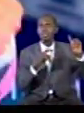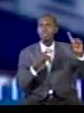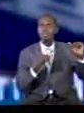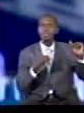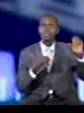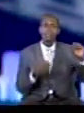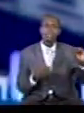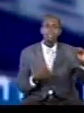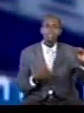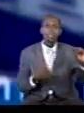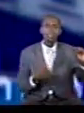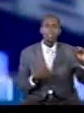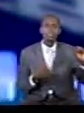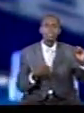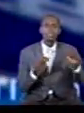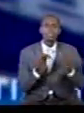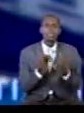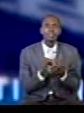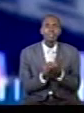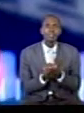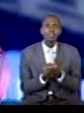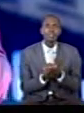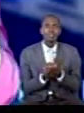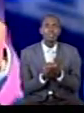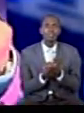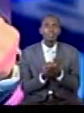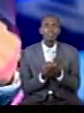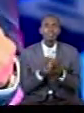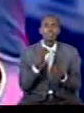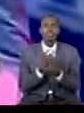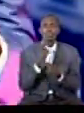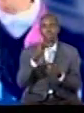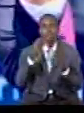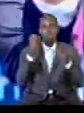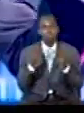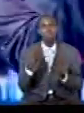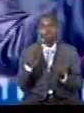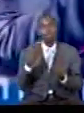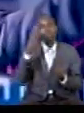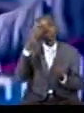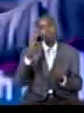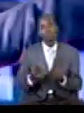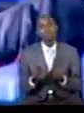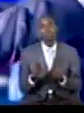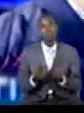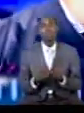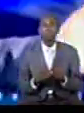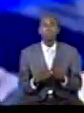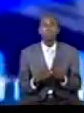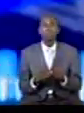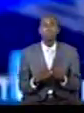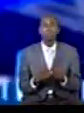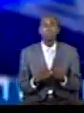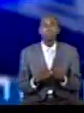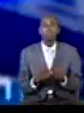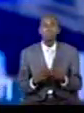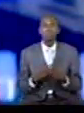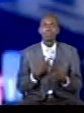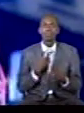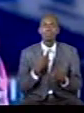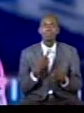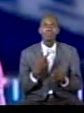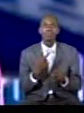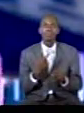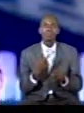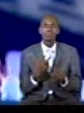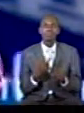were brought back from the brink just by the power of God. The story of the mother in Namibia. The story of the daughter in